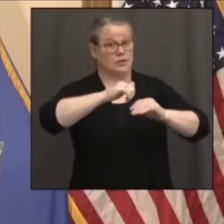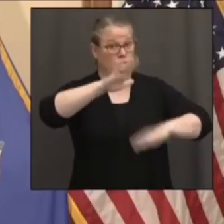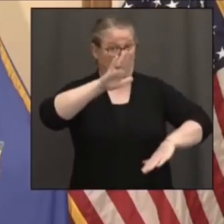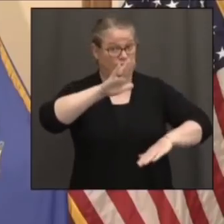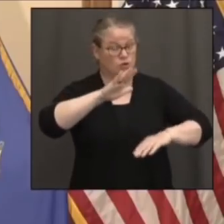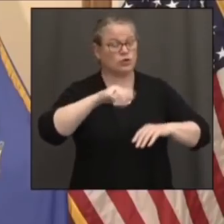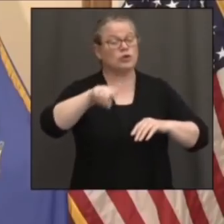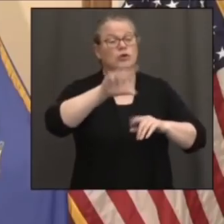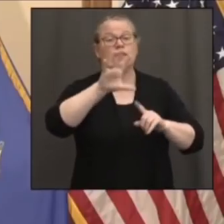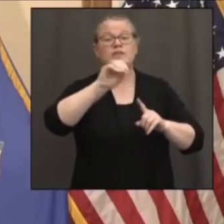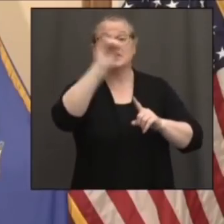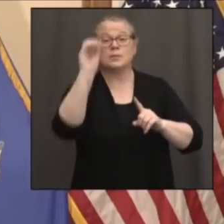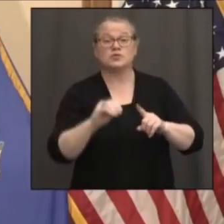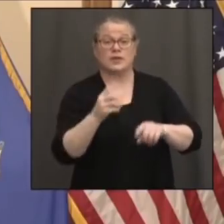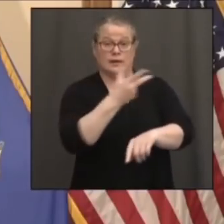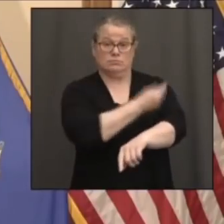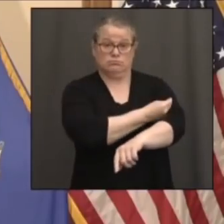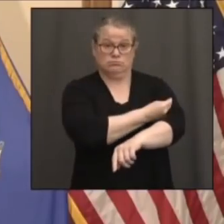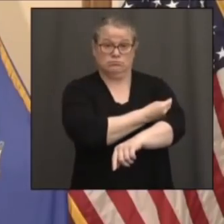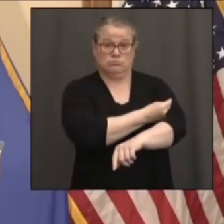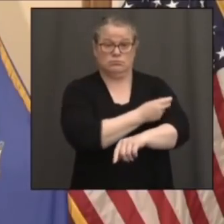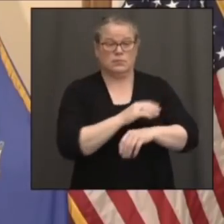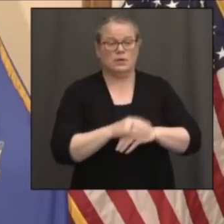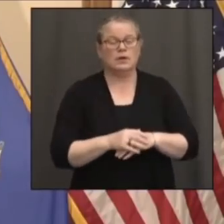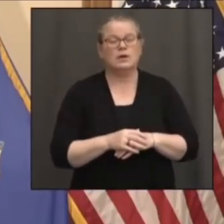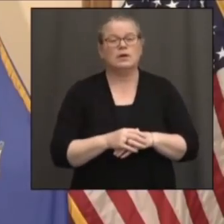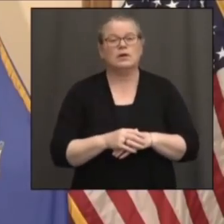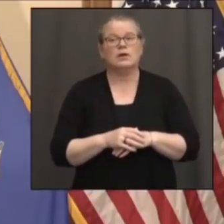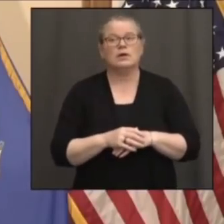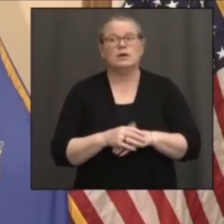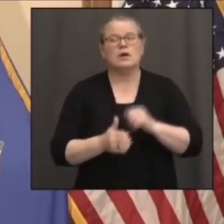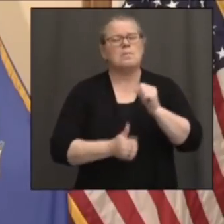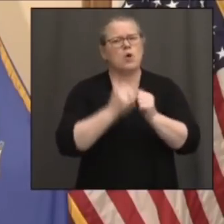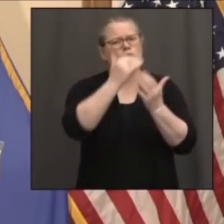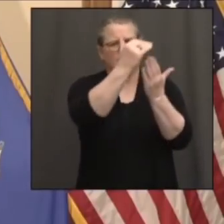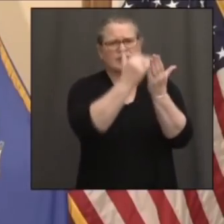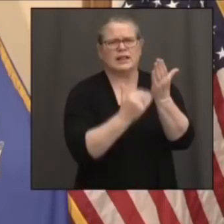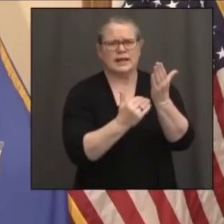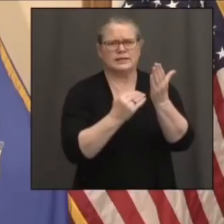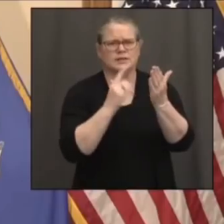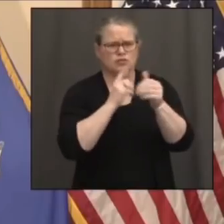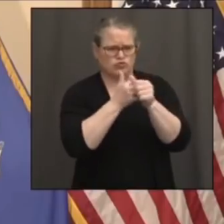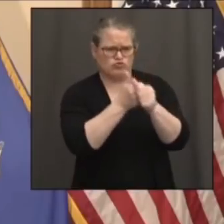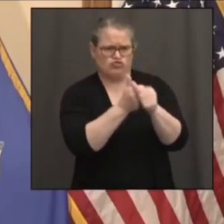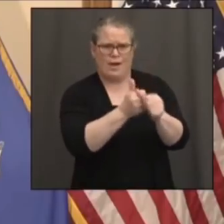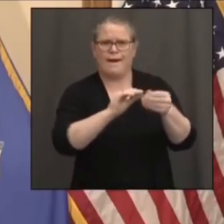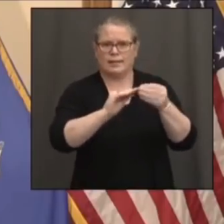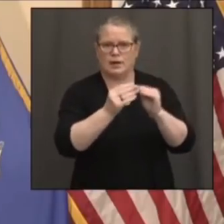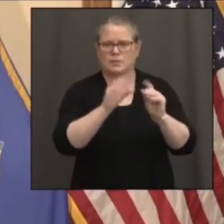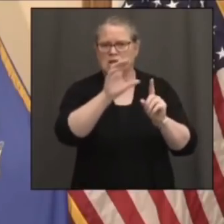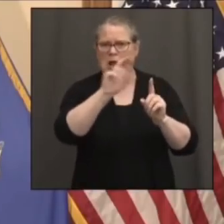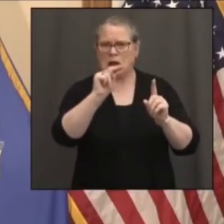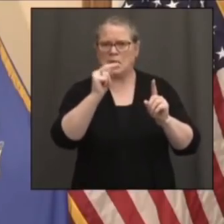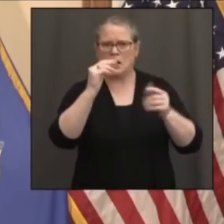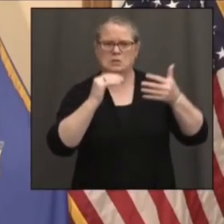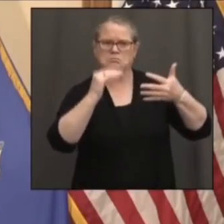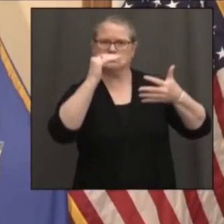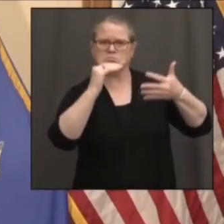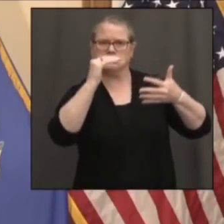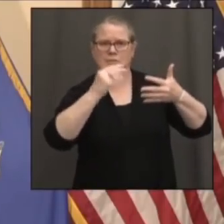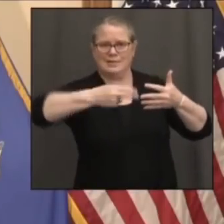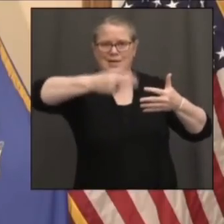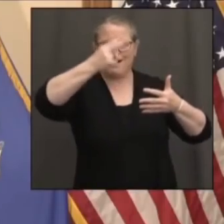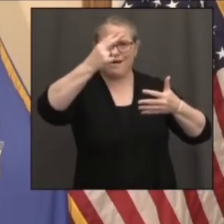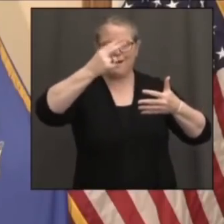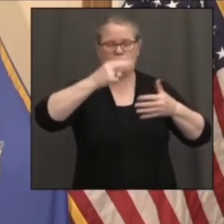tracking lists have had Connecticut high, but it's been a 40% number, which I assume it's because they're using